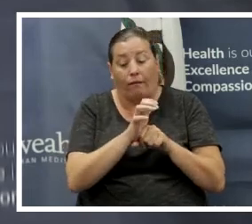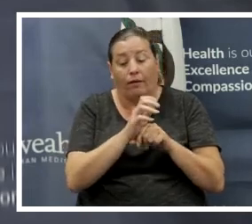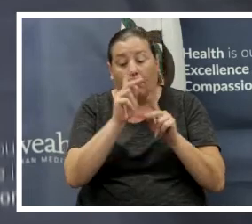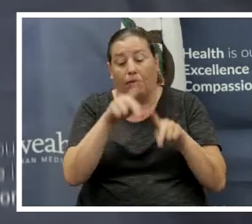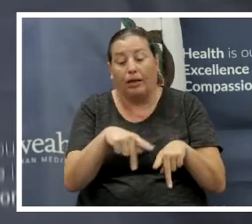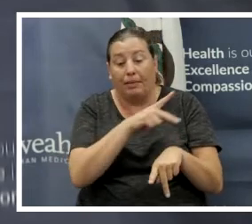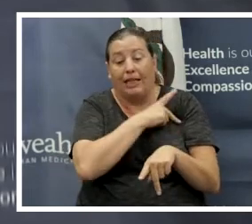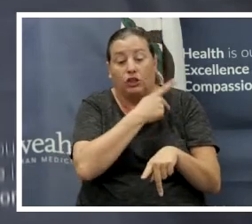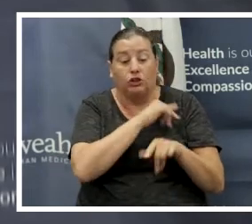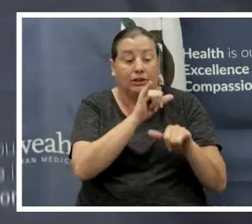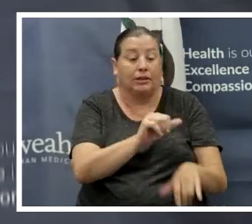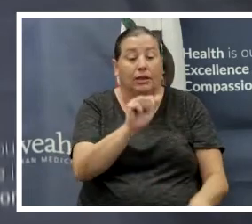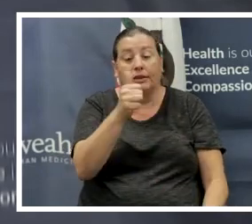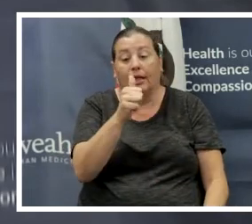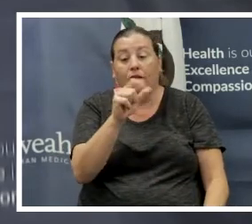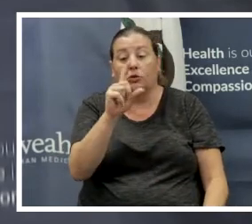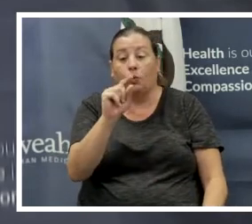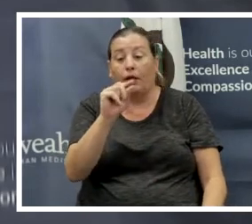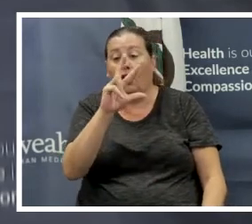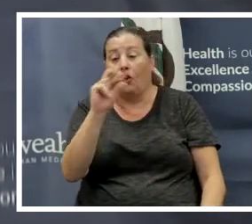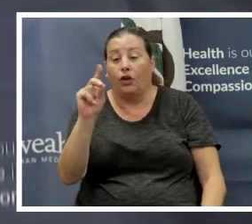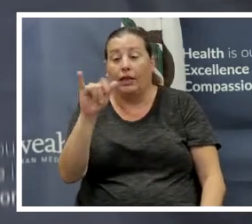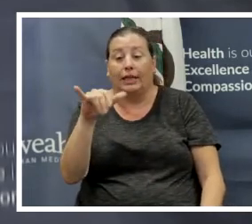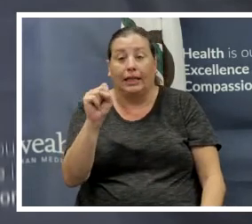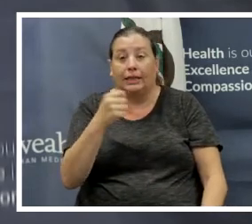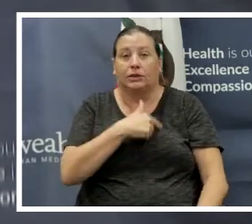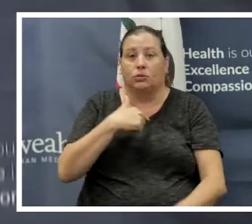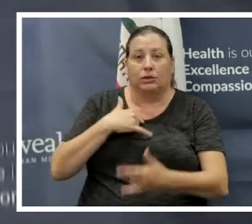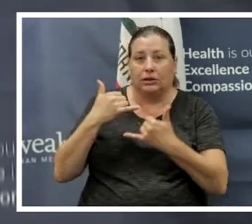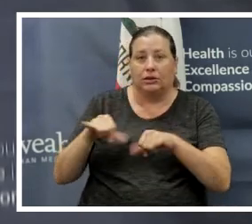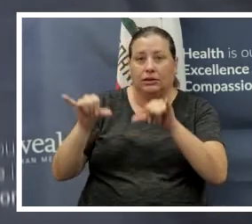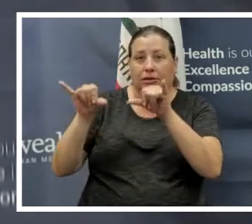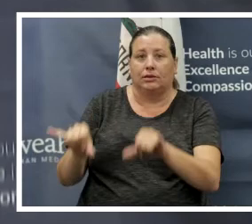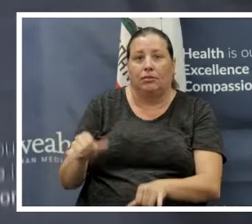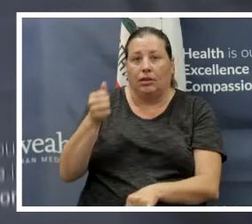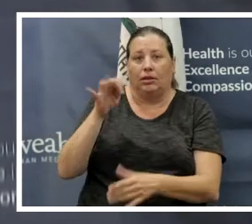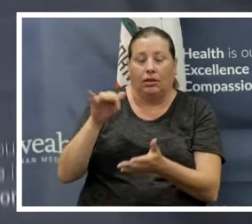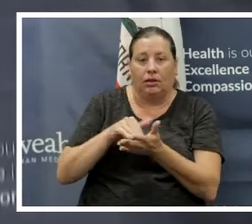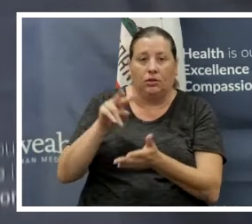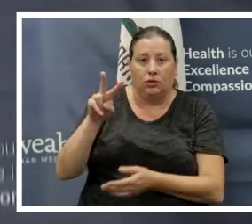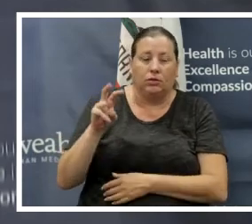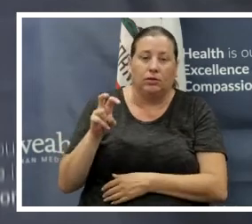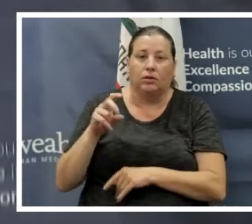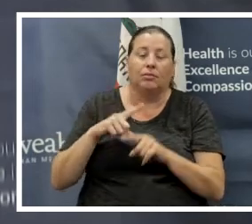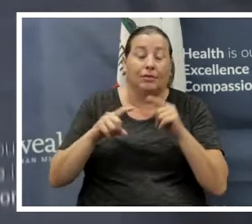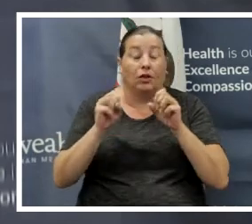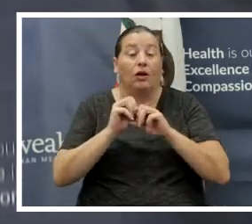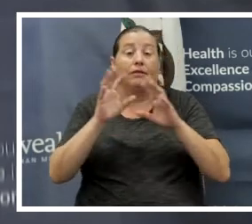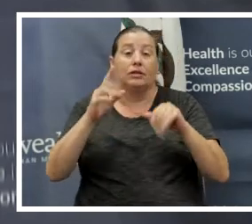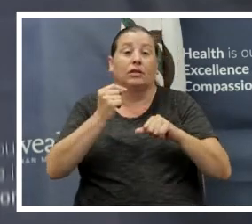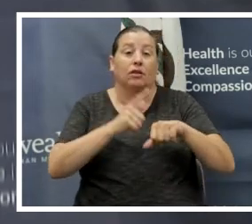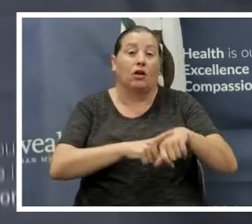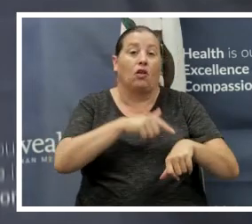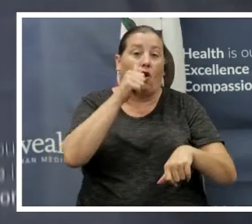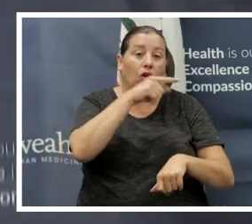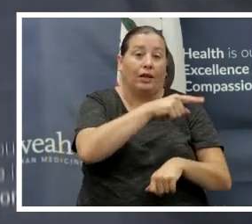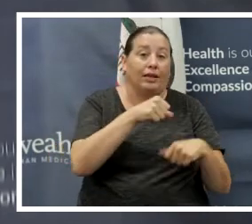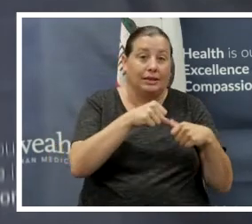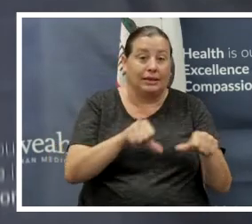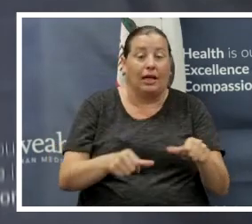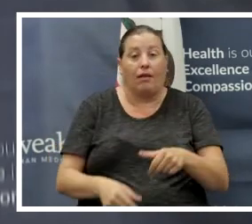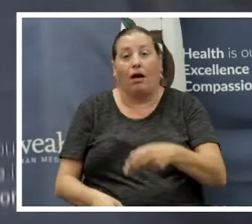days, 20 days, 30 days, again, we get paid that exact same amount. But obviously, the longer they stay, the higher the cost.